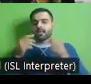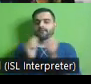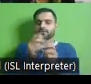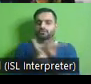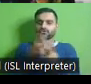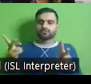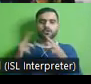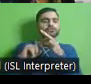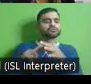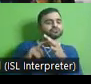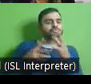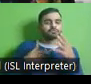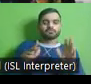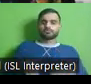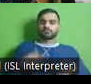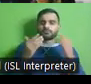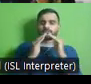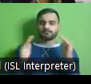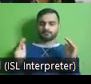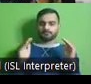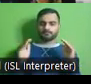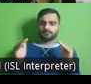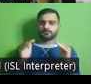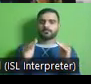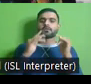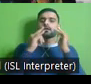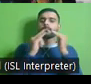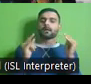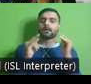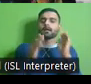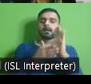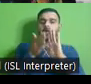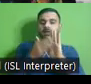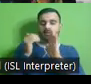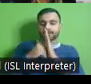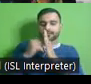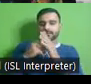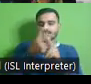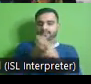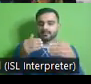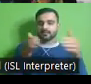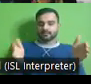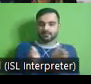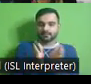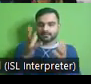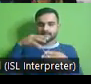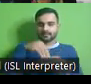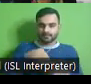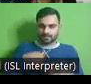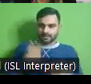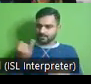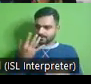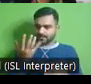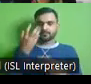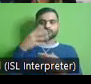and questionnaires, but I was living in the mud huts amongst the communities I found myself